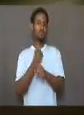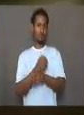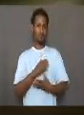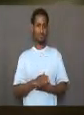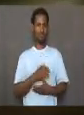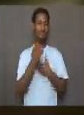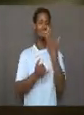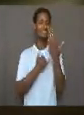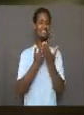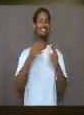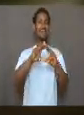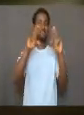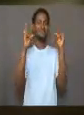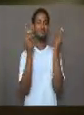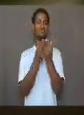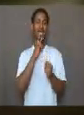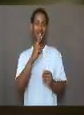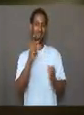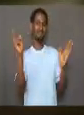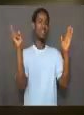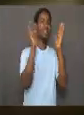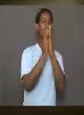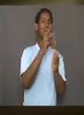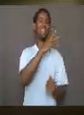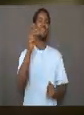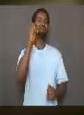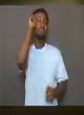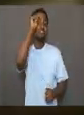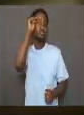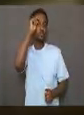These categories are legal and traditional.